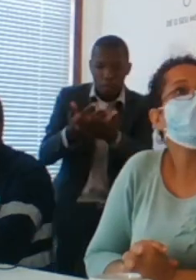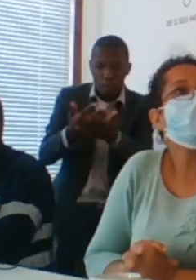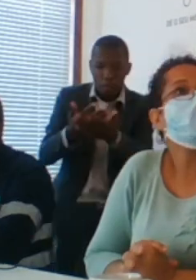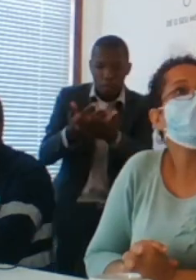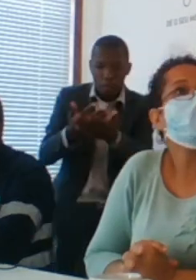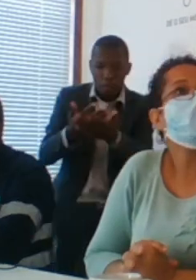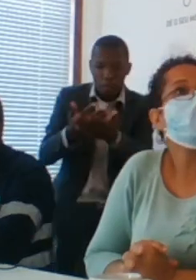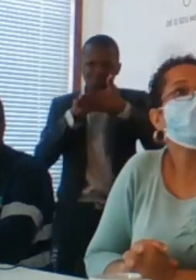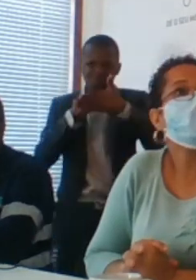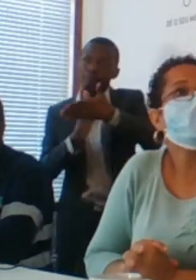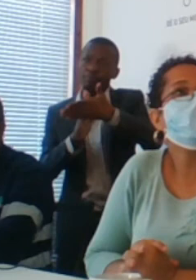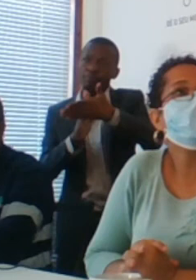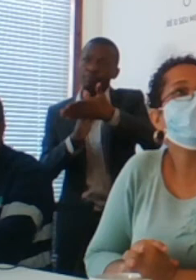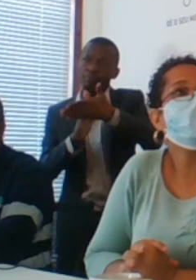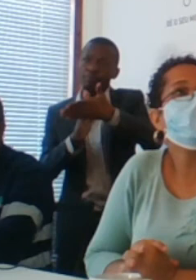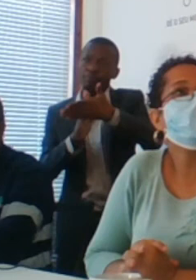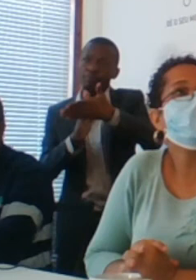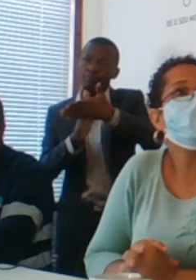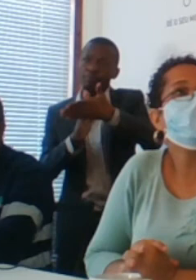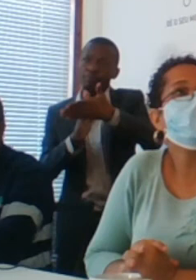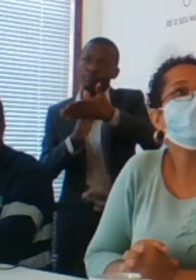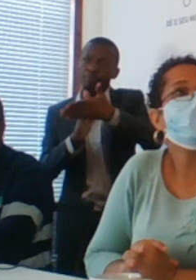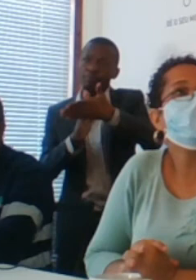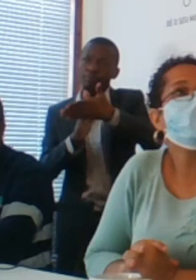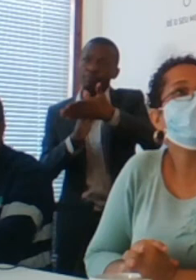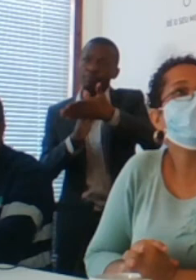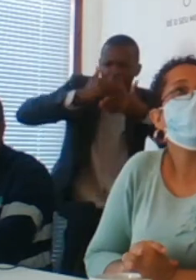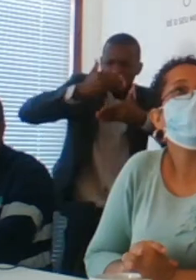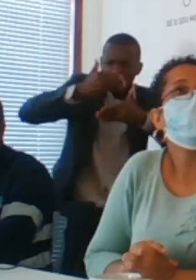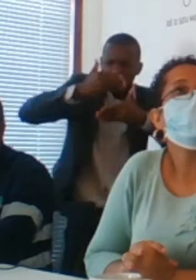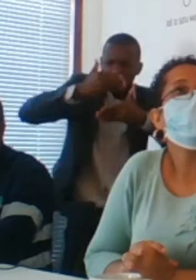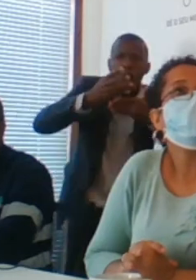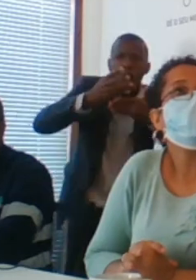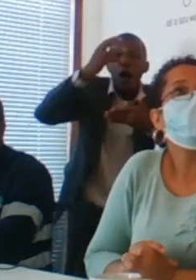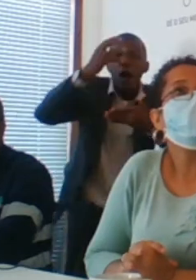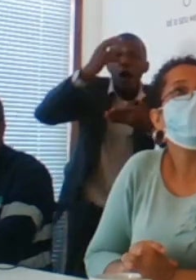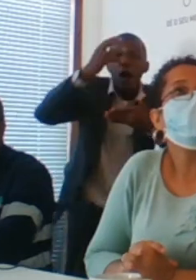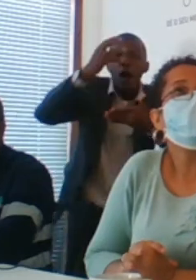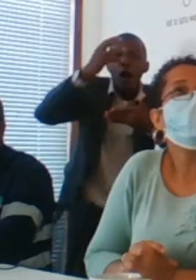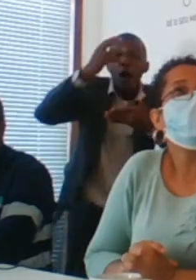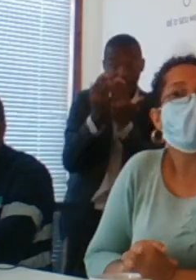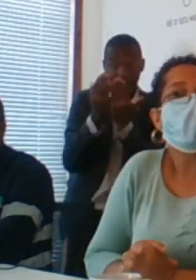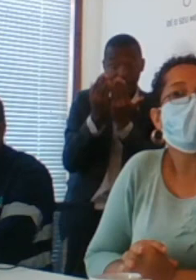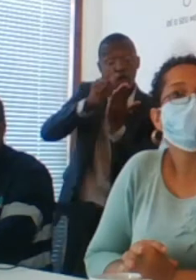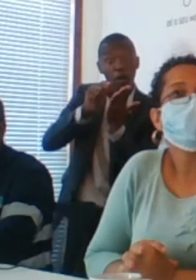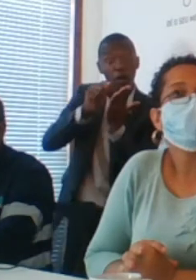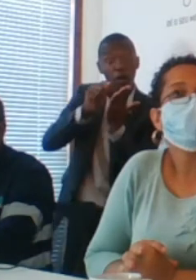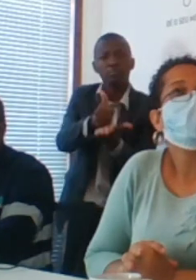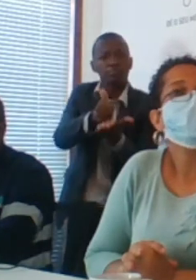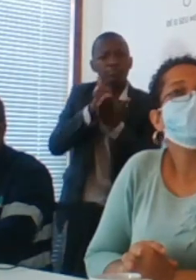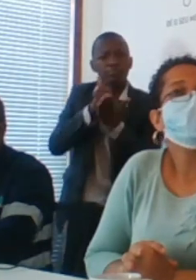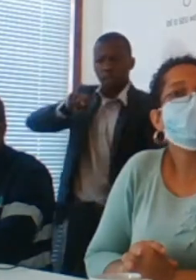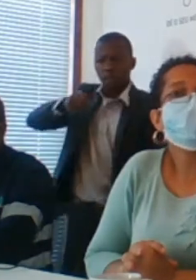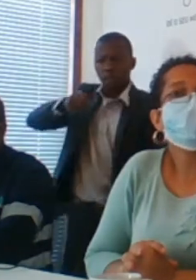problems through education, as I understood that education would be the only key, the only